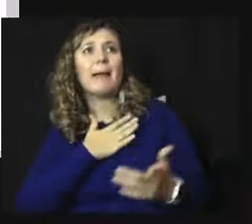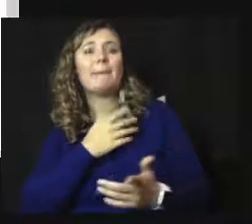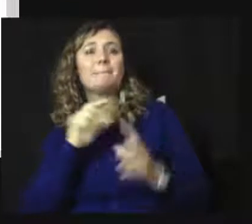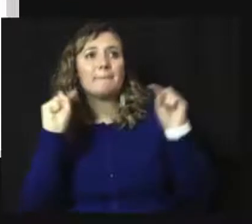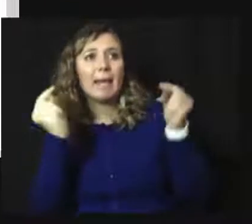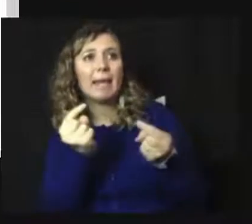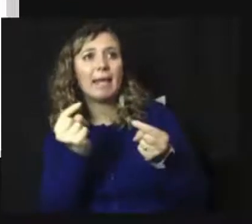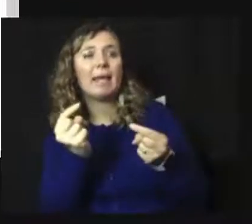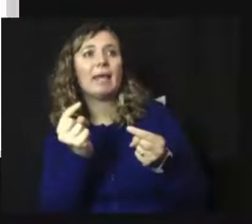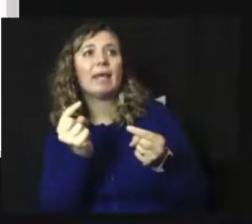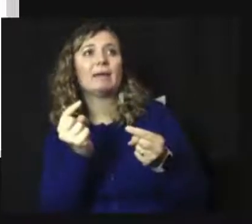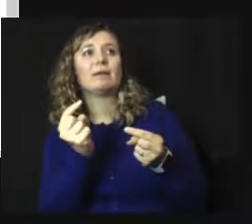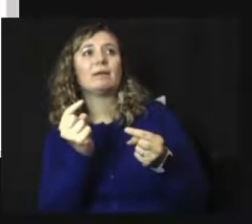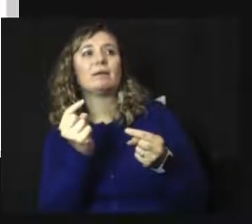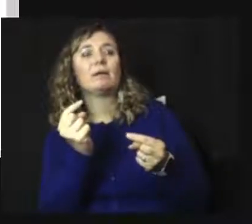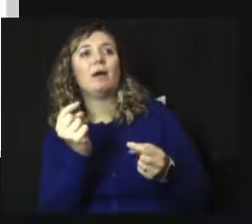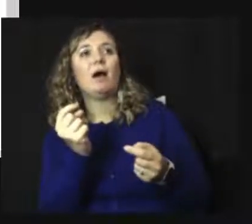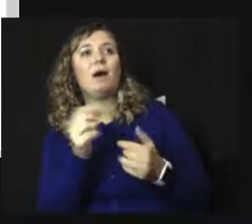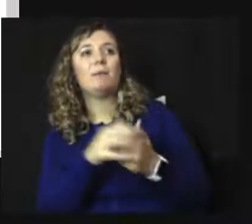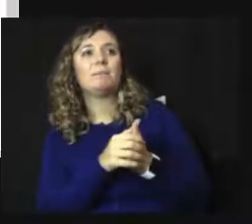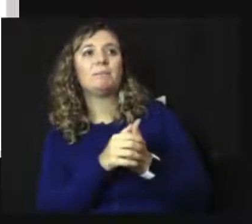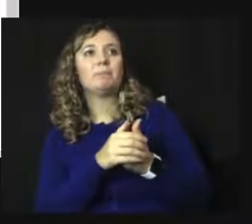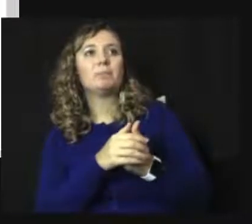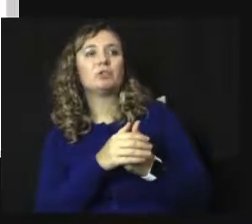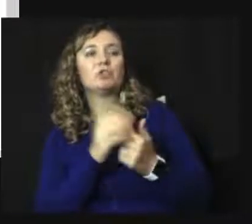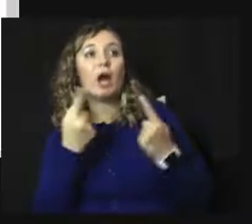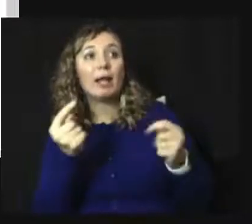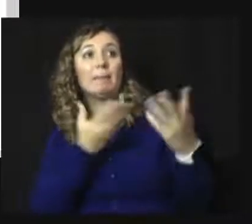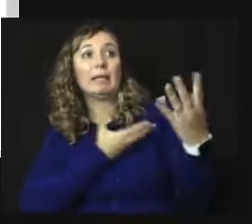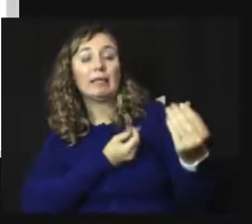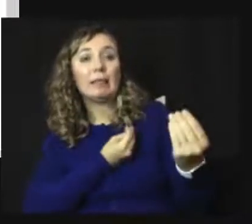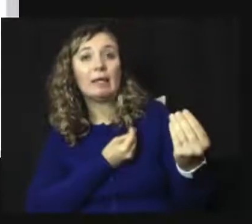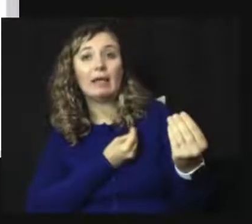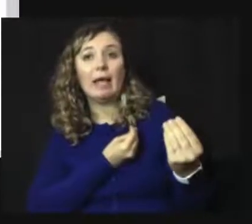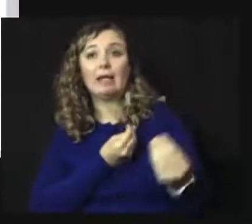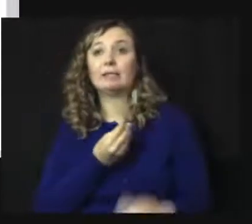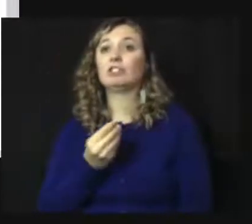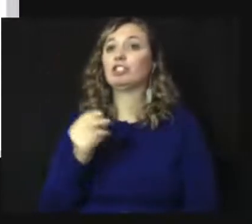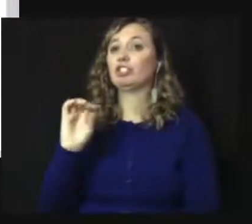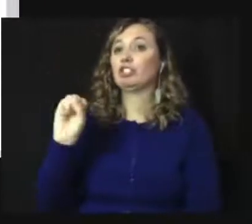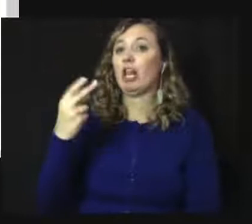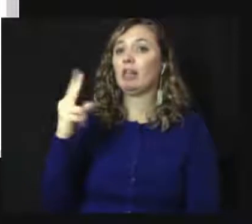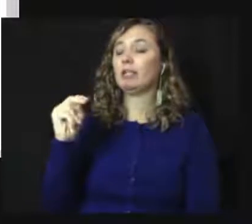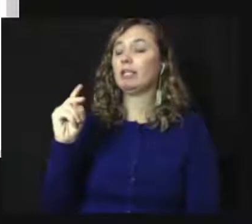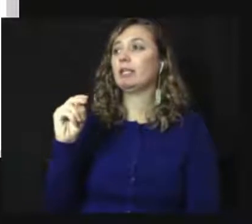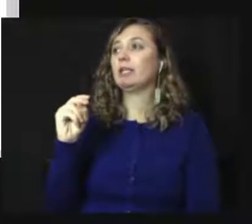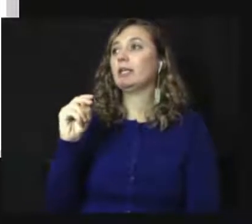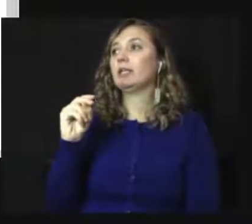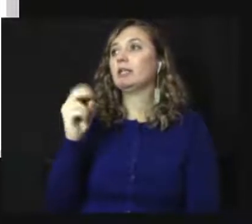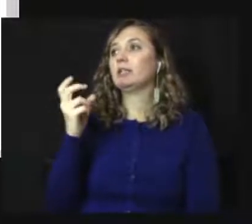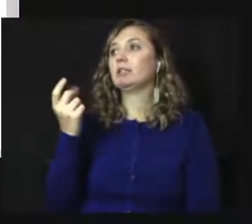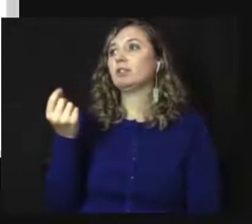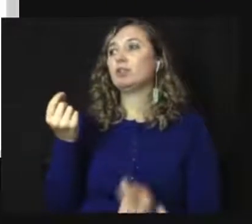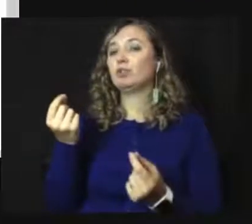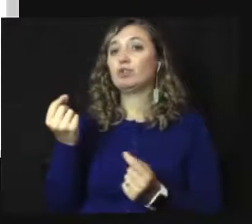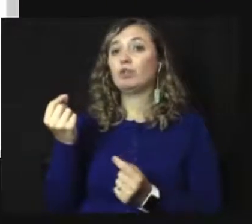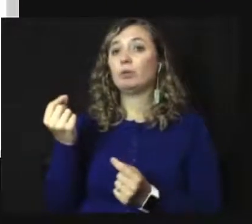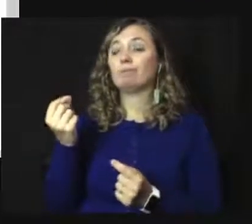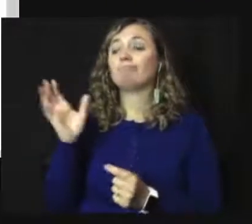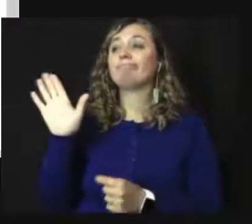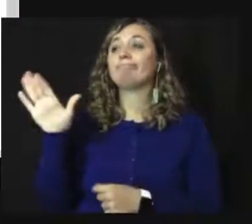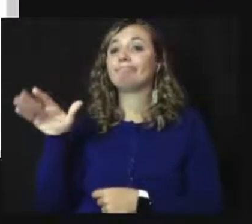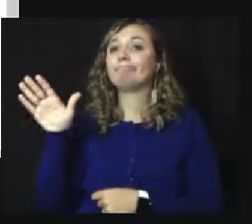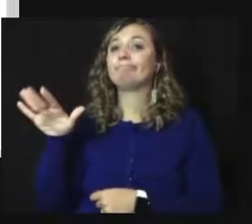there, Sheldon's here, in a very kind of robotic type of way. And anyway, the point is, the thing that stands out to me